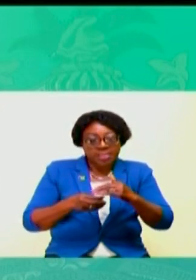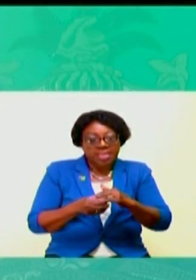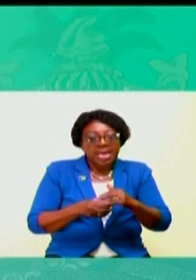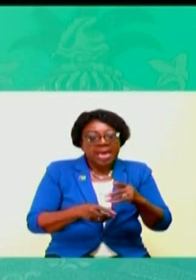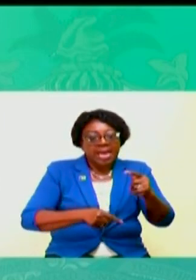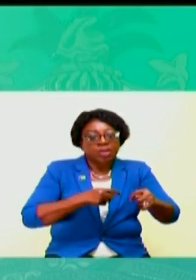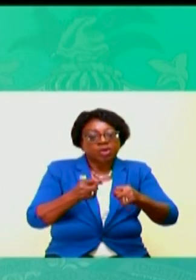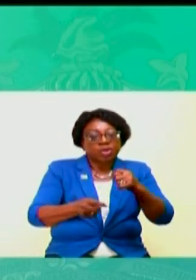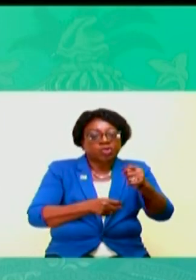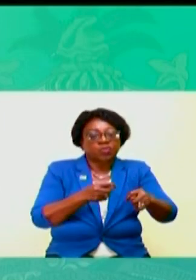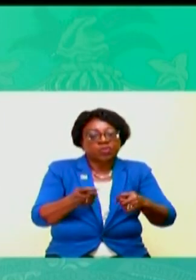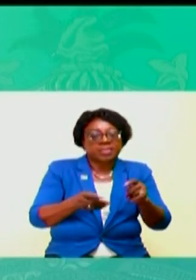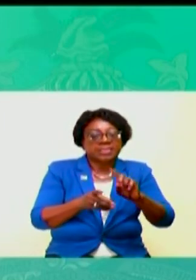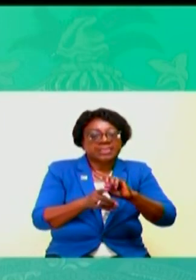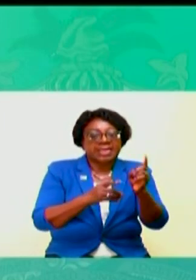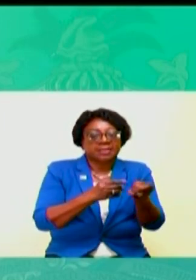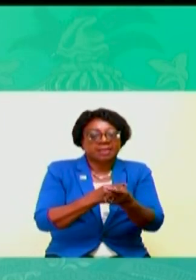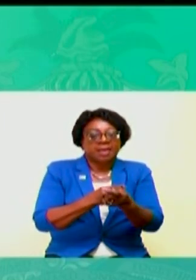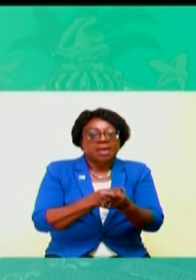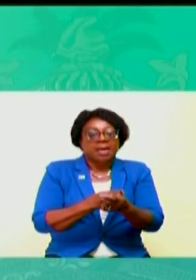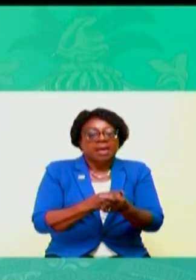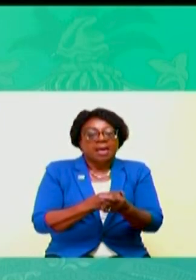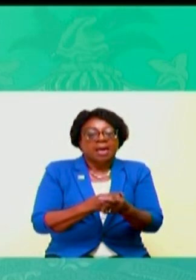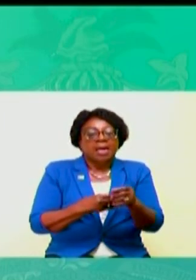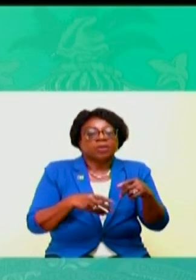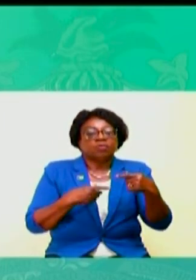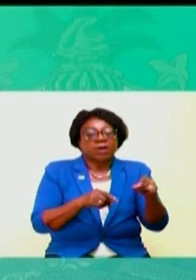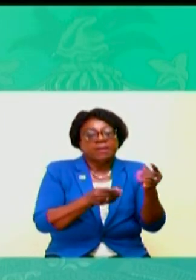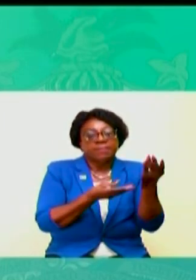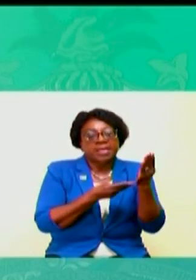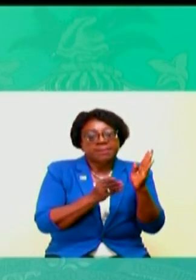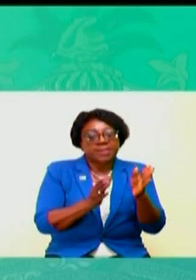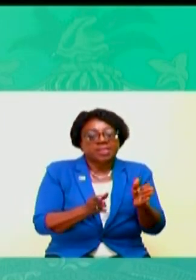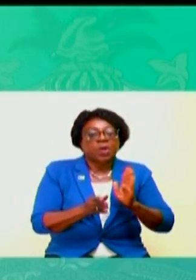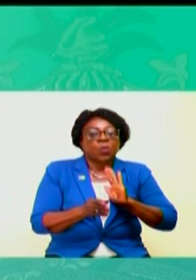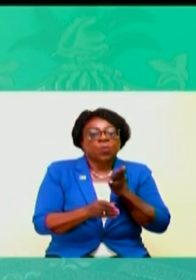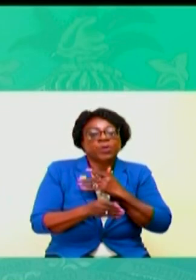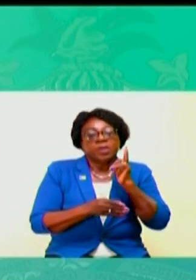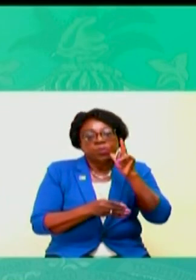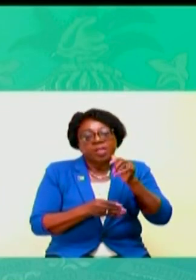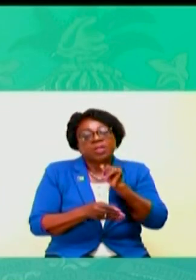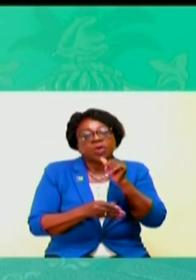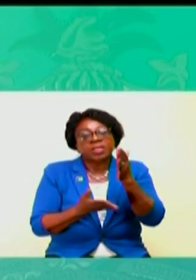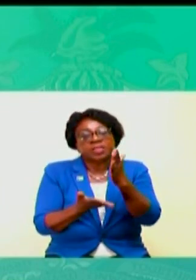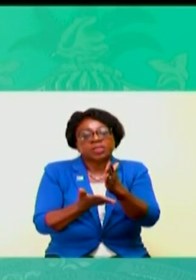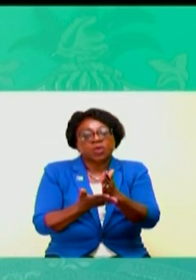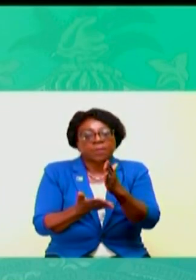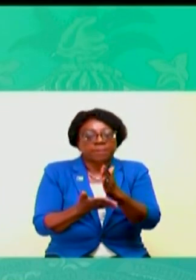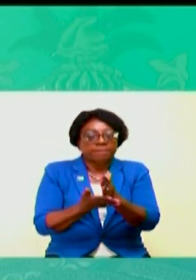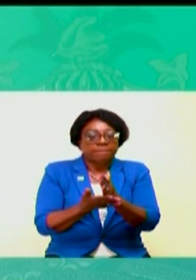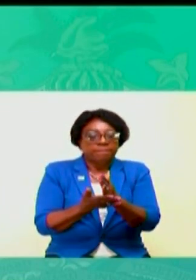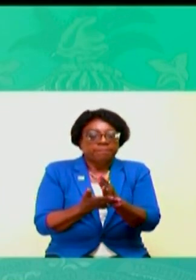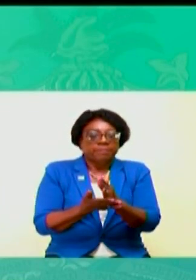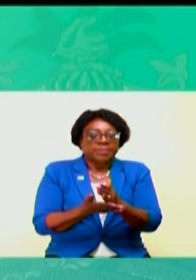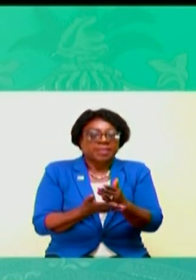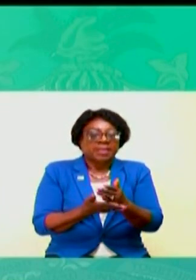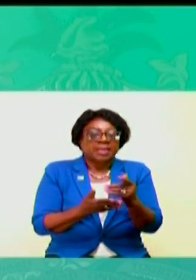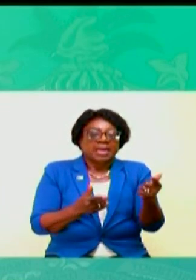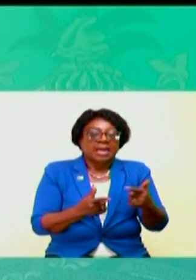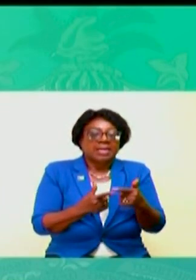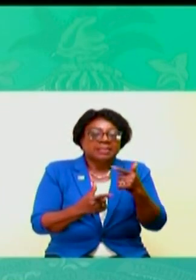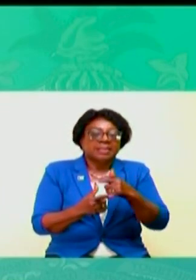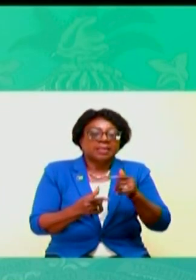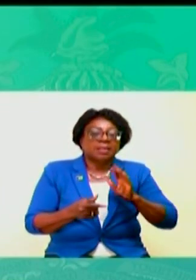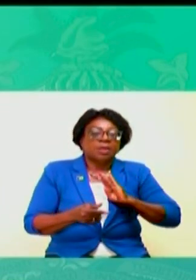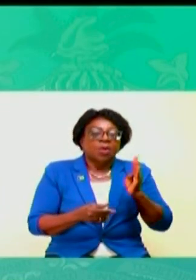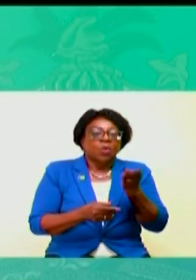sector. And Grand Bahamians, we will not stop until we